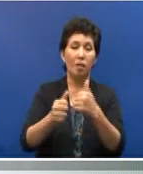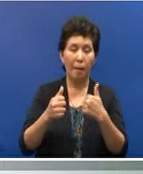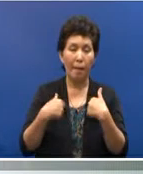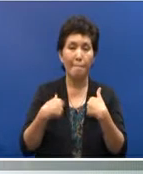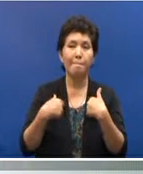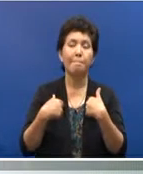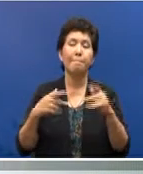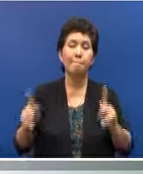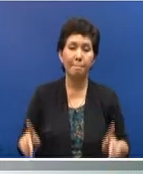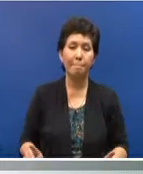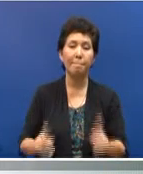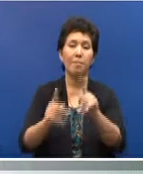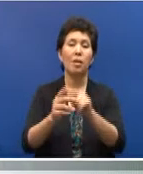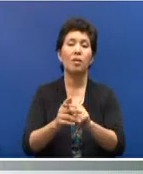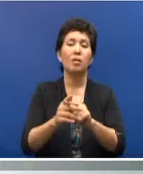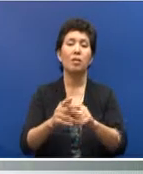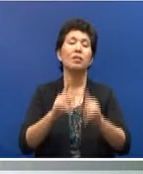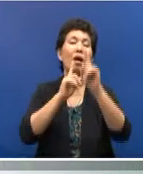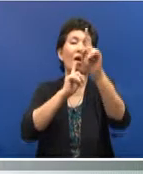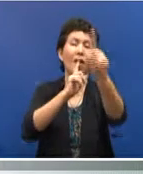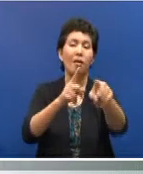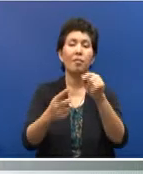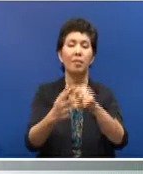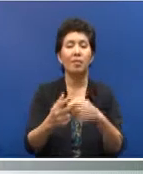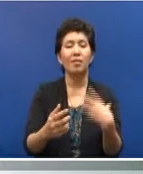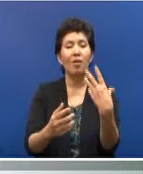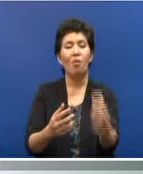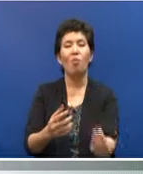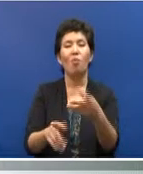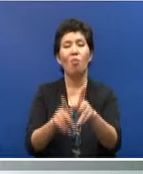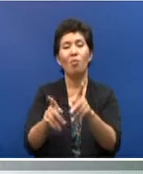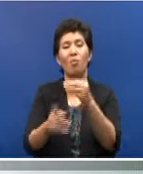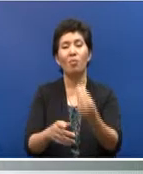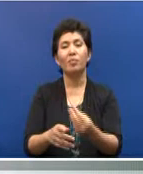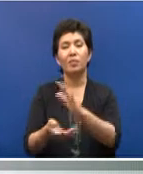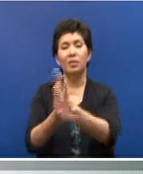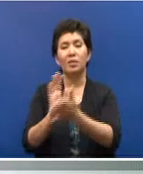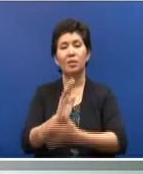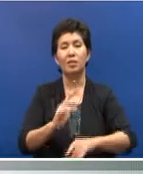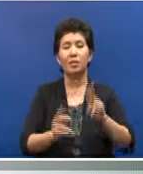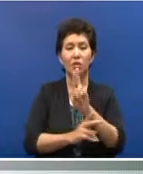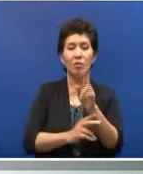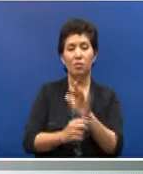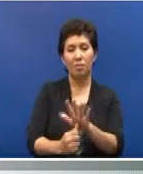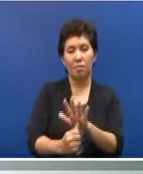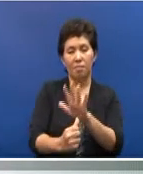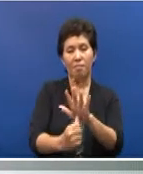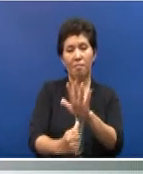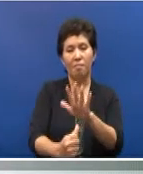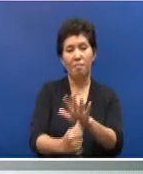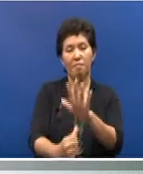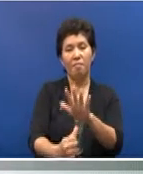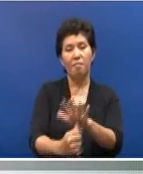over the minority groups. Okay, and to accomplish this, they will use pressure in order